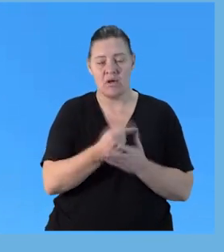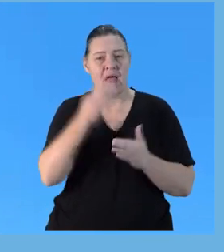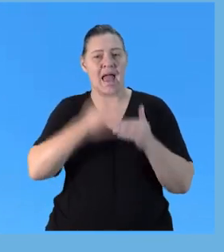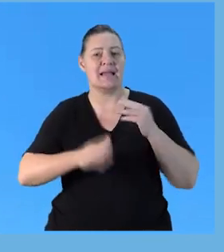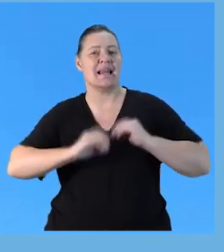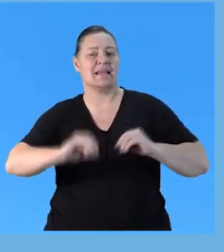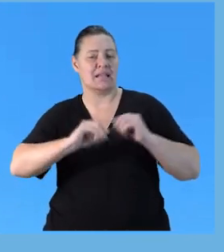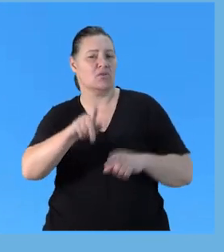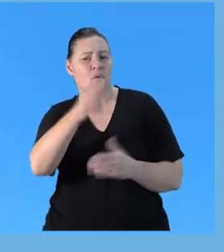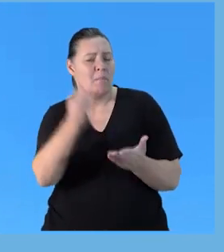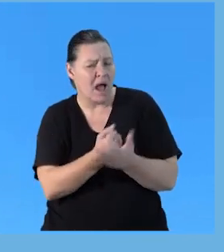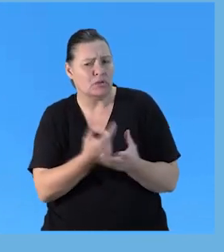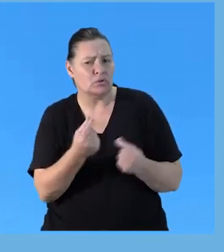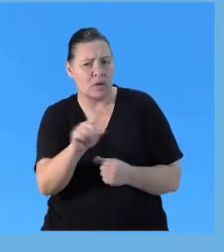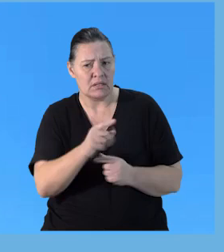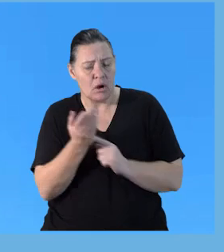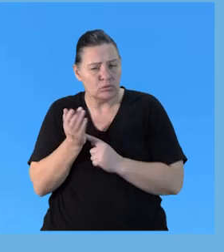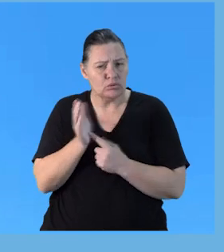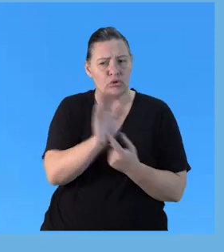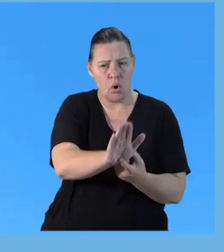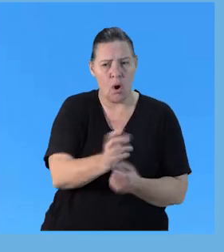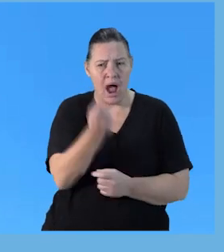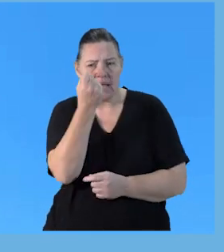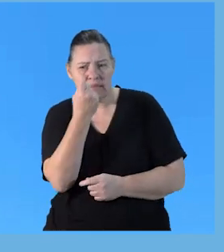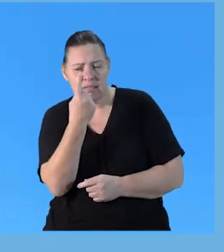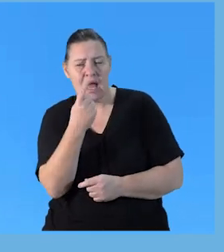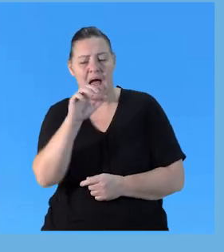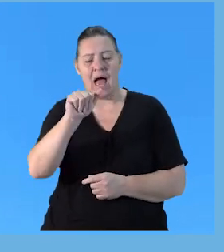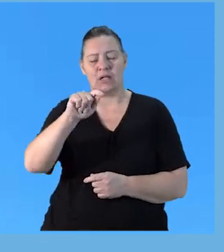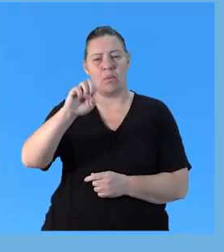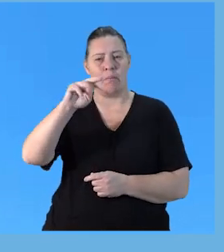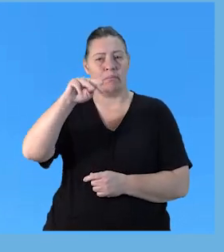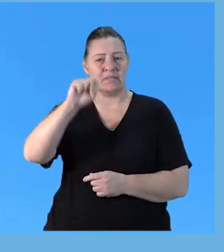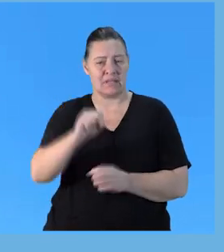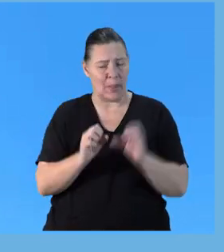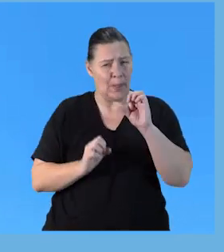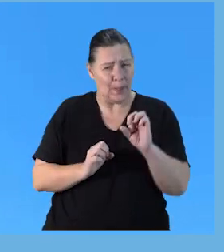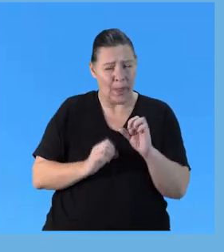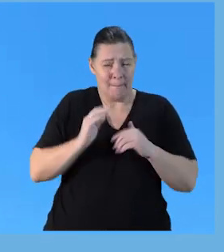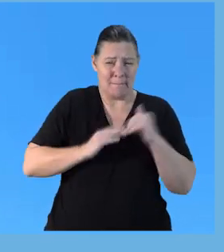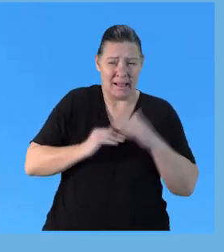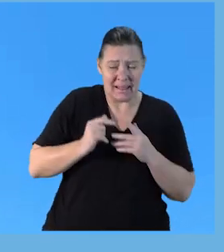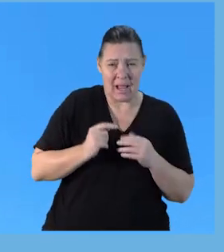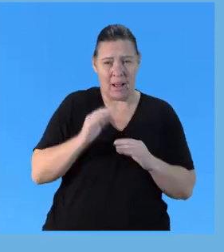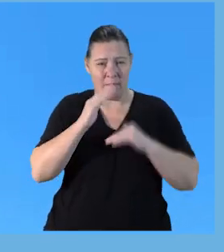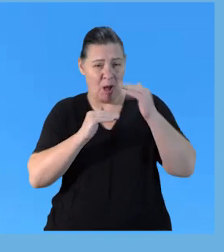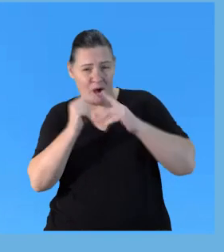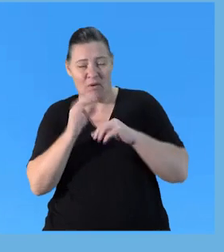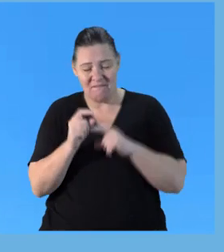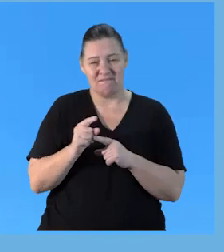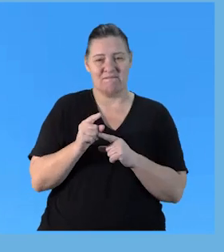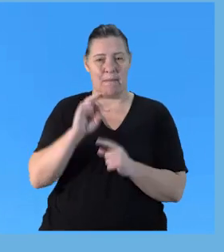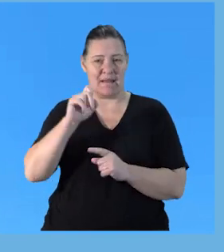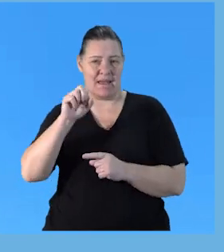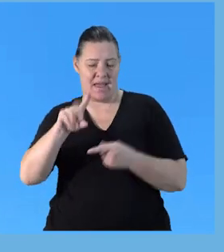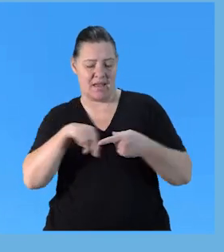an open switch and a closed switch, and then lastly we also have a resistor. What we need to do is to draw the symbols